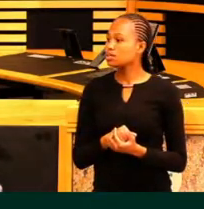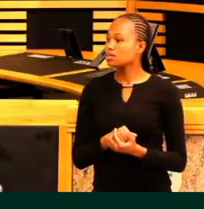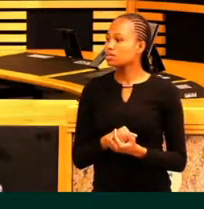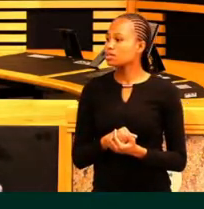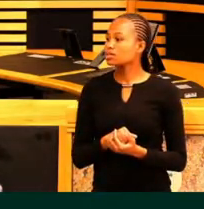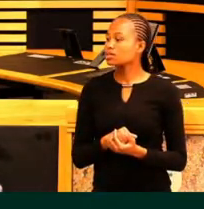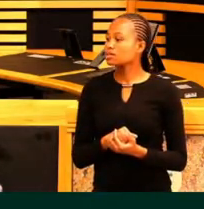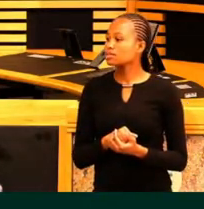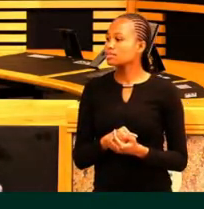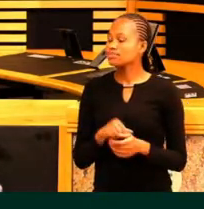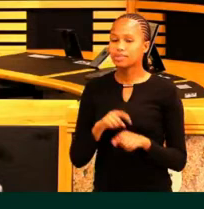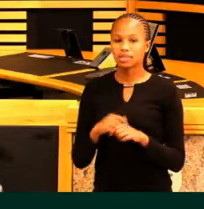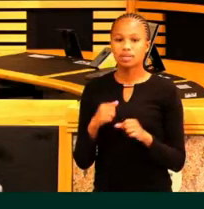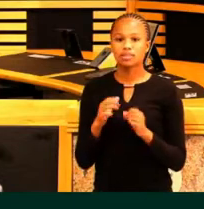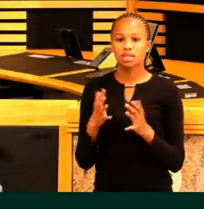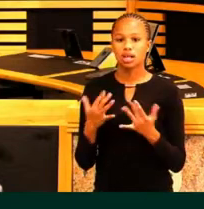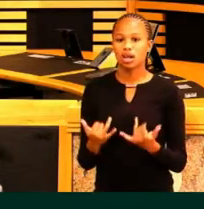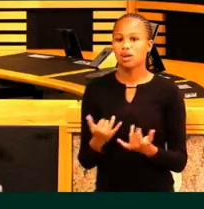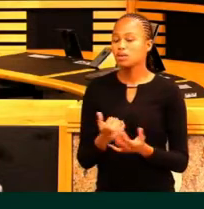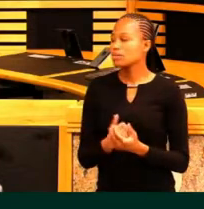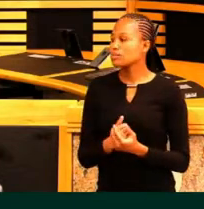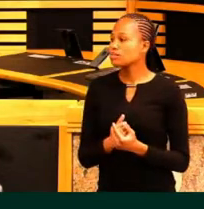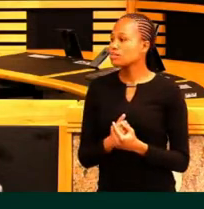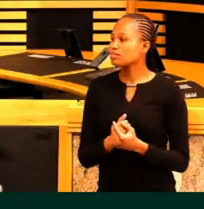the time start to remember